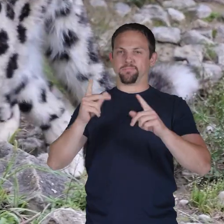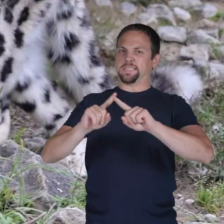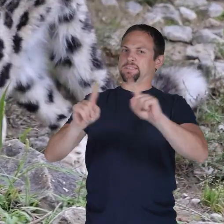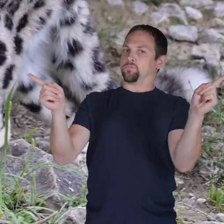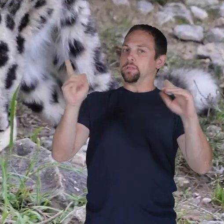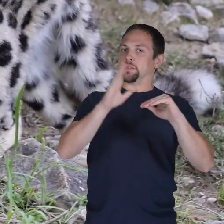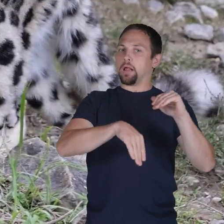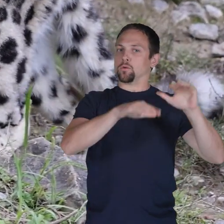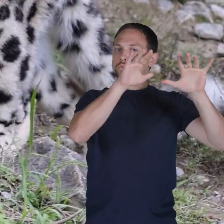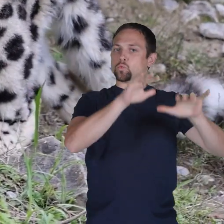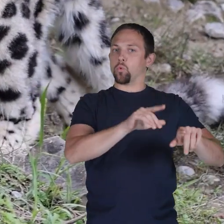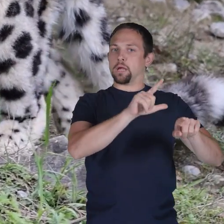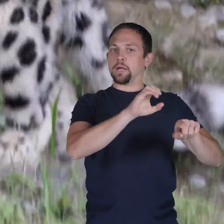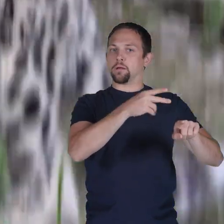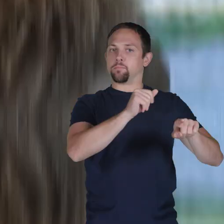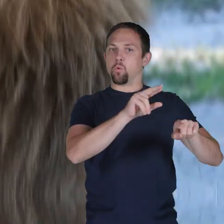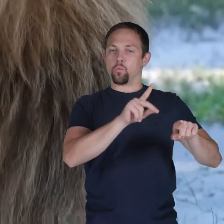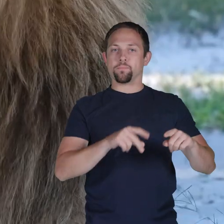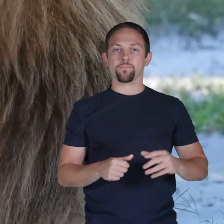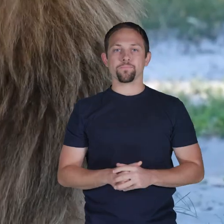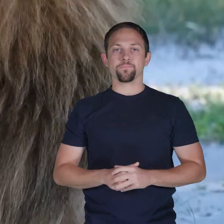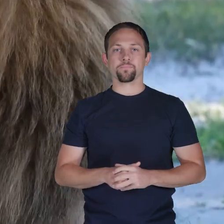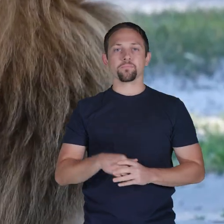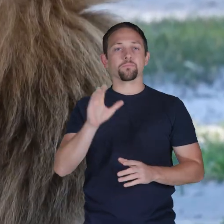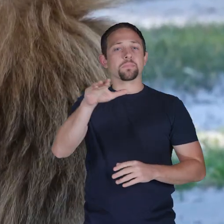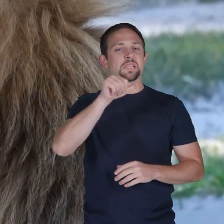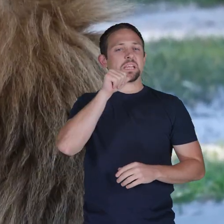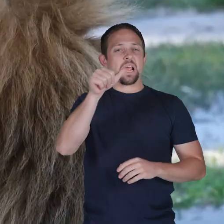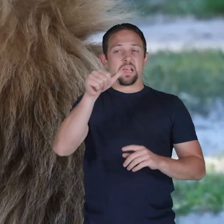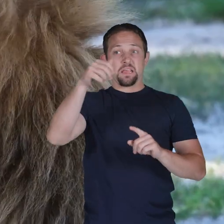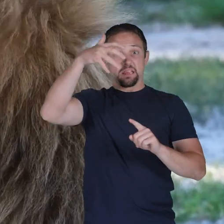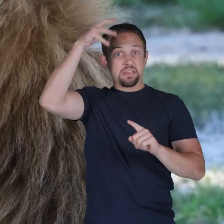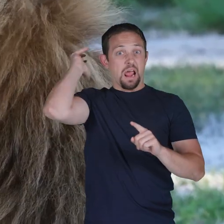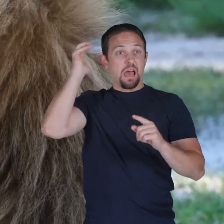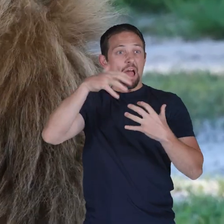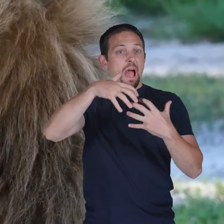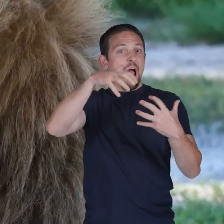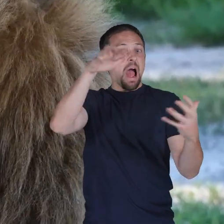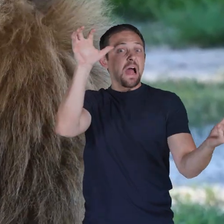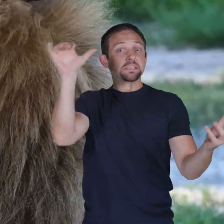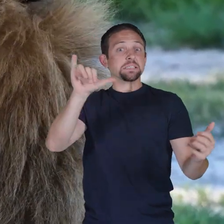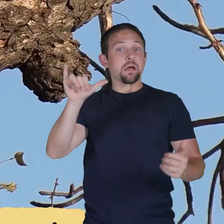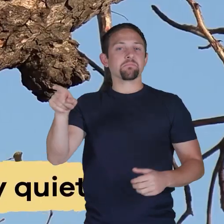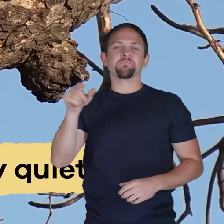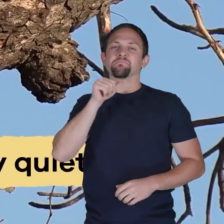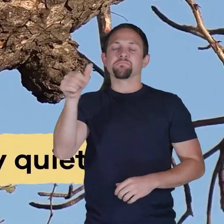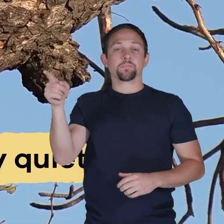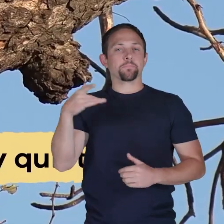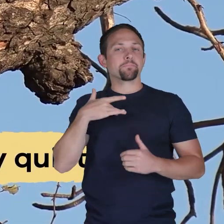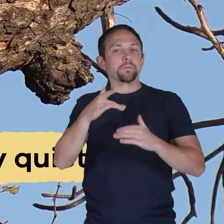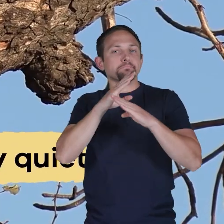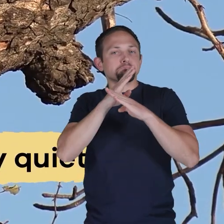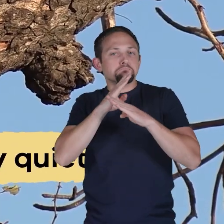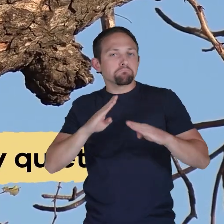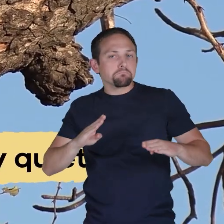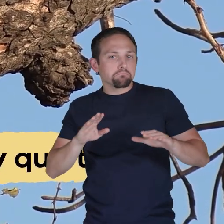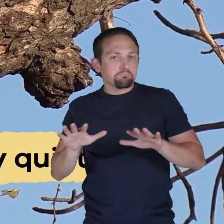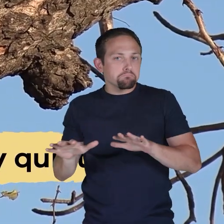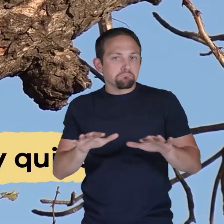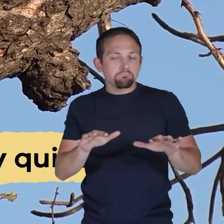however from snow leopards unlike lions that roar loudly leopards are usually